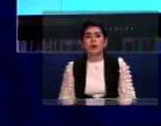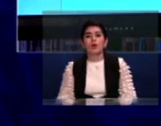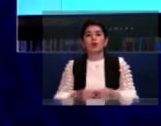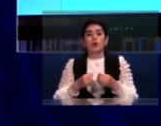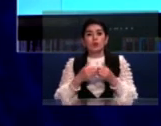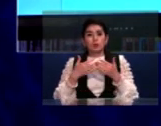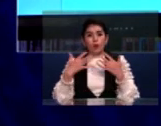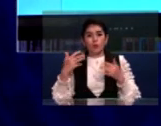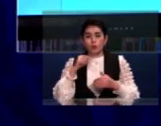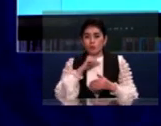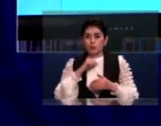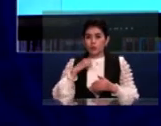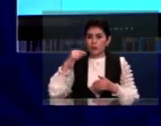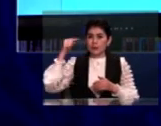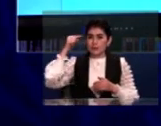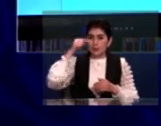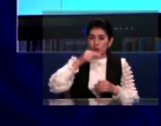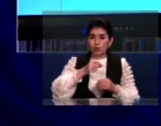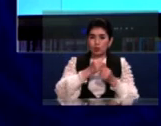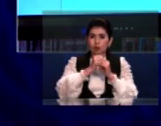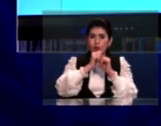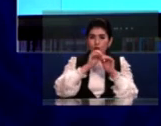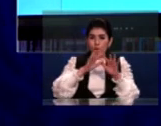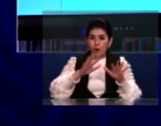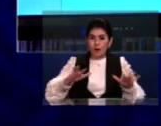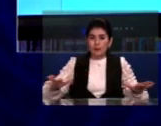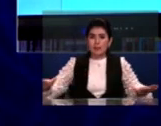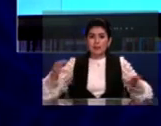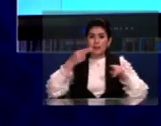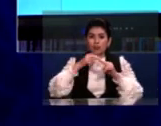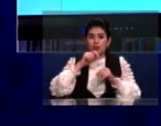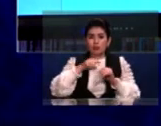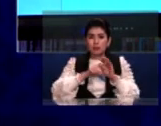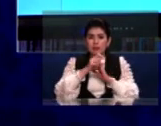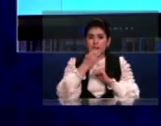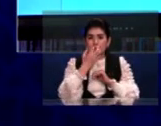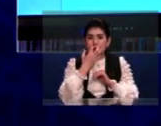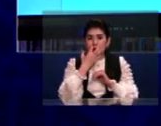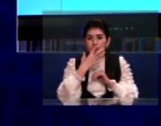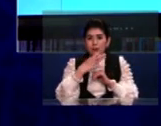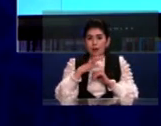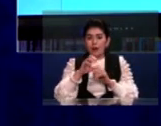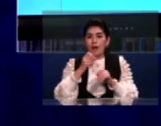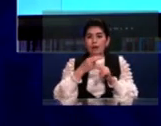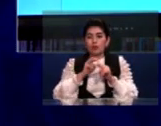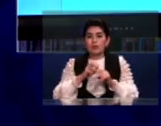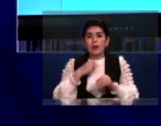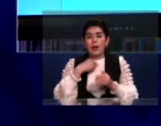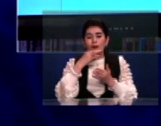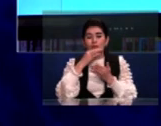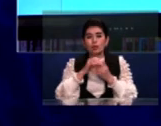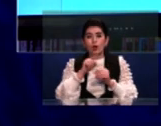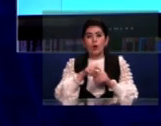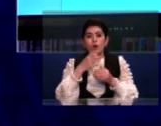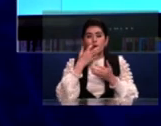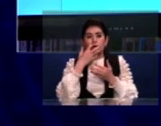Yorug'lik o'zi tushayotgan sirtni yoritadi ham hamda uni qizdiradi. Ya'ni u holda biz ayta olamiz,